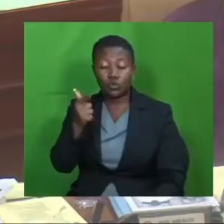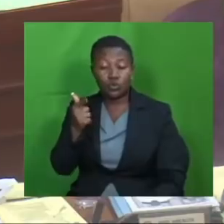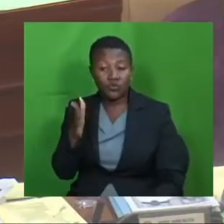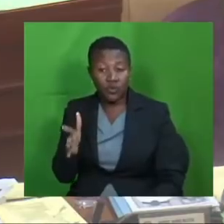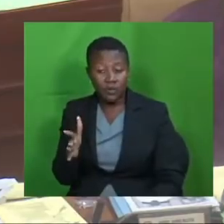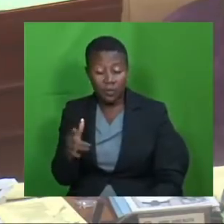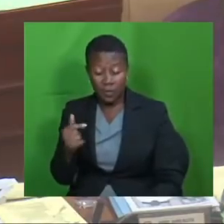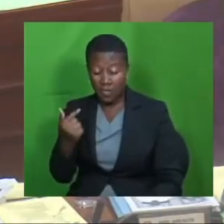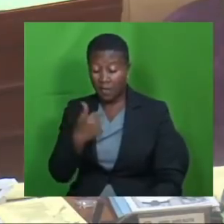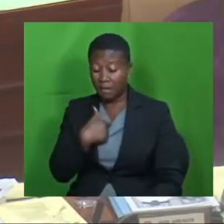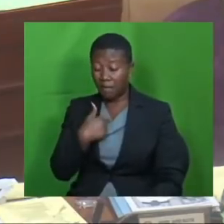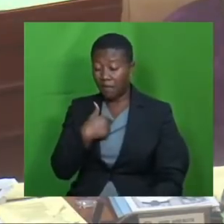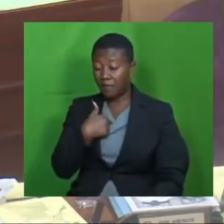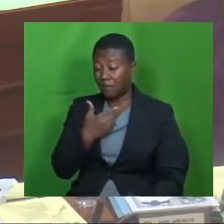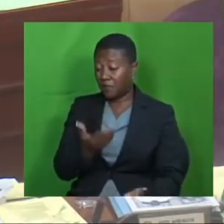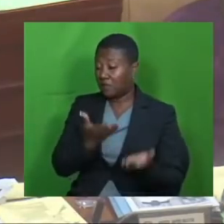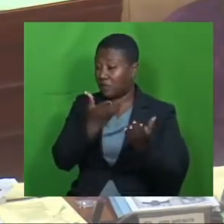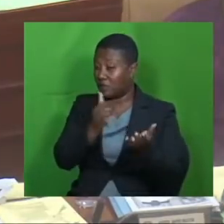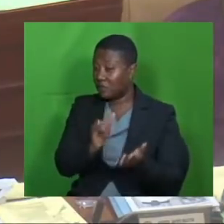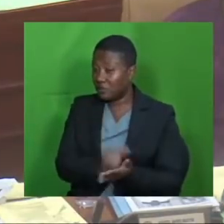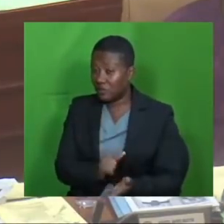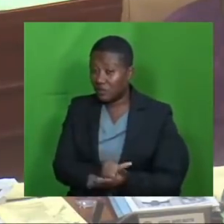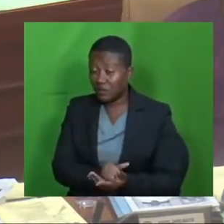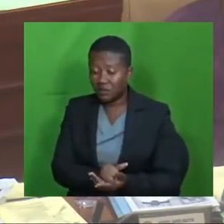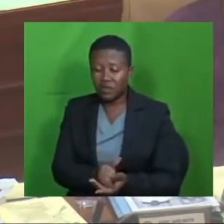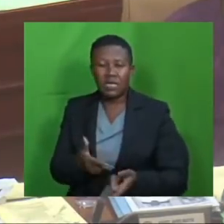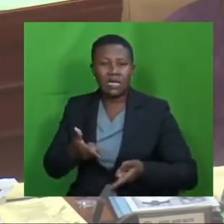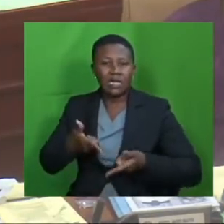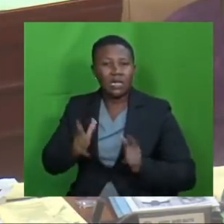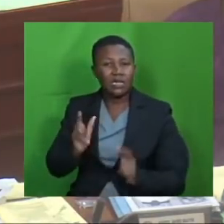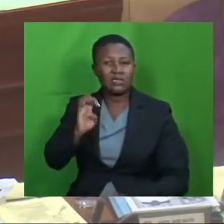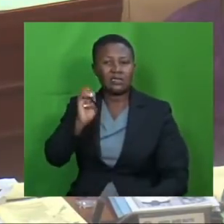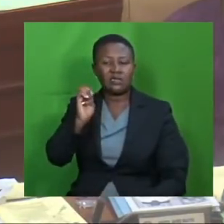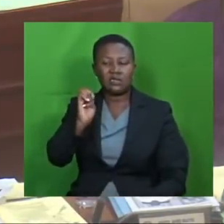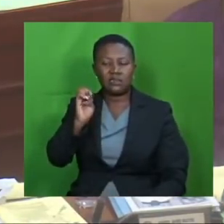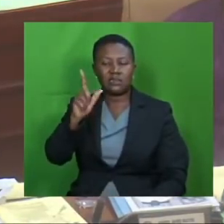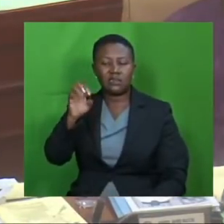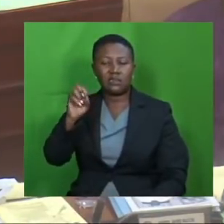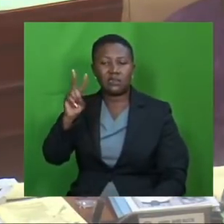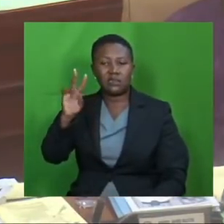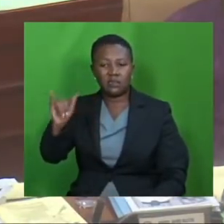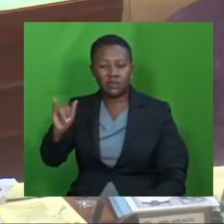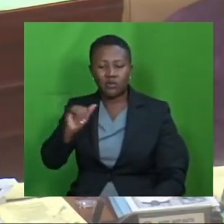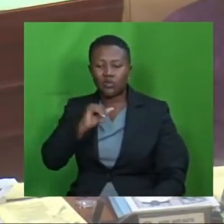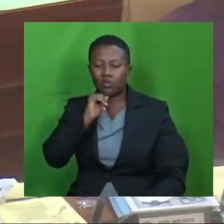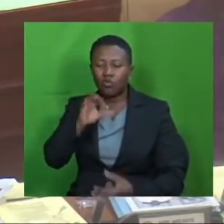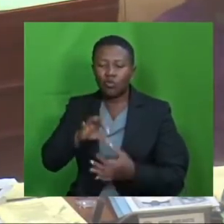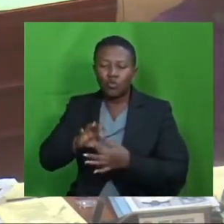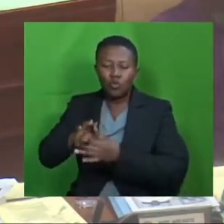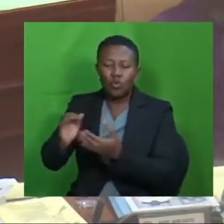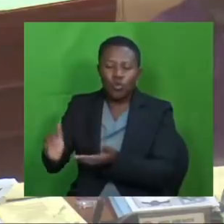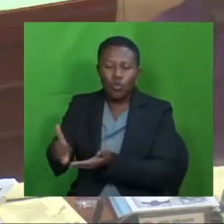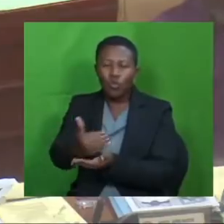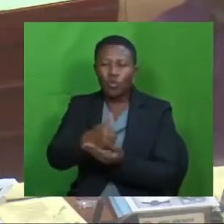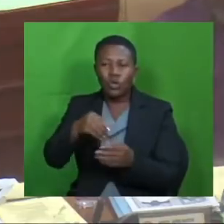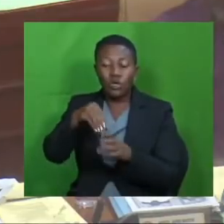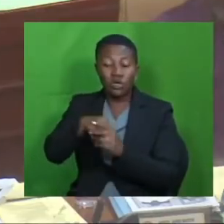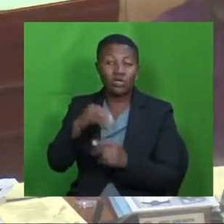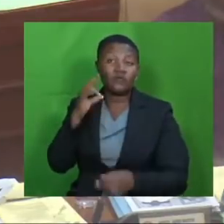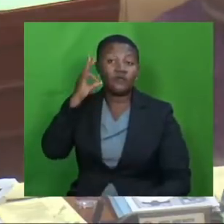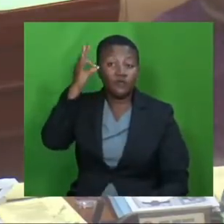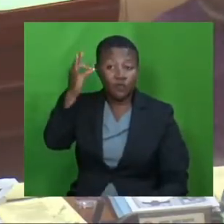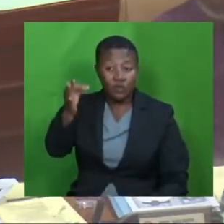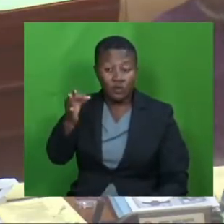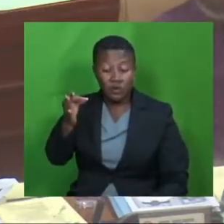submission that let e-levy not be collateralized into the future because somebody thinks that